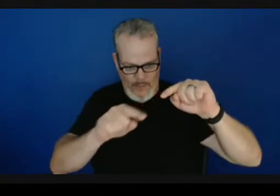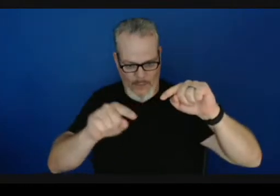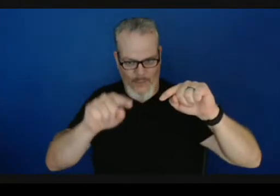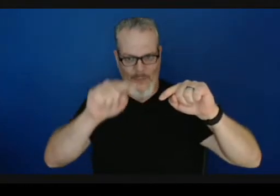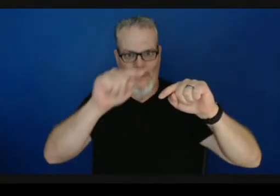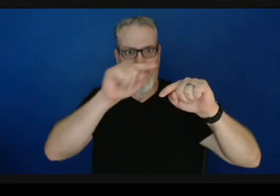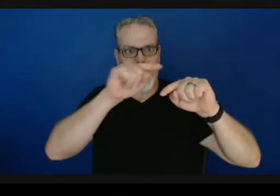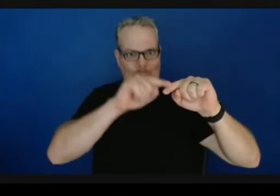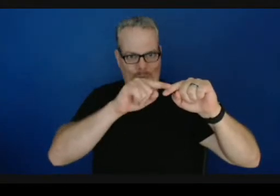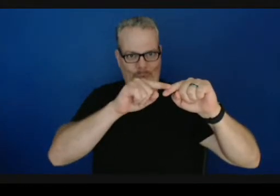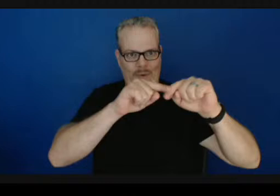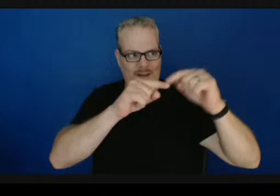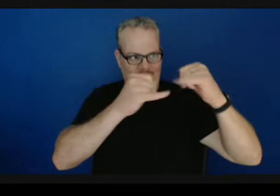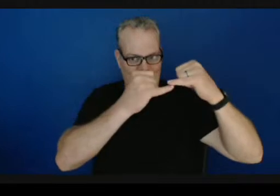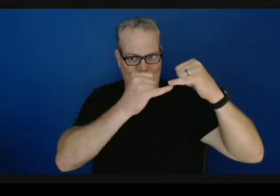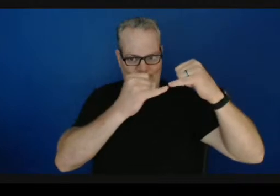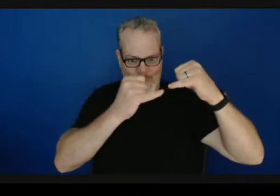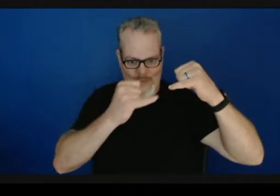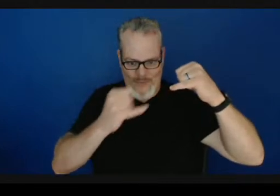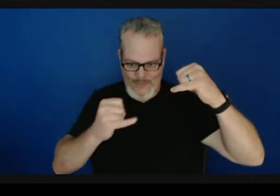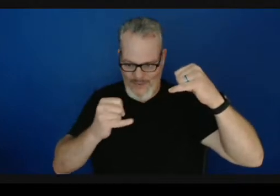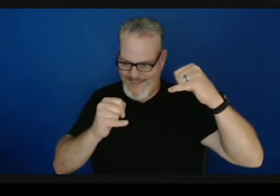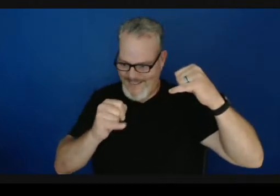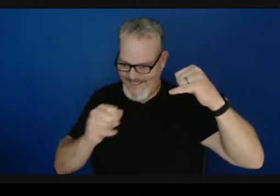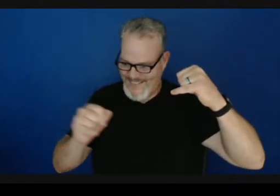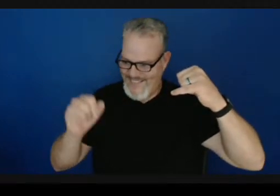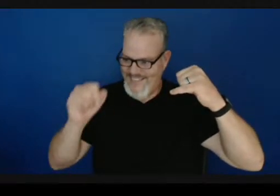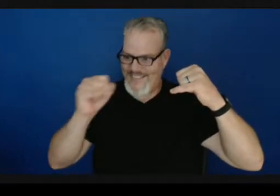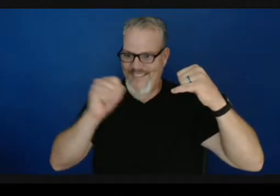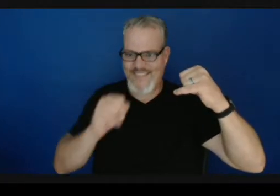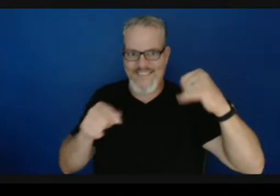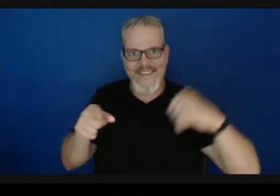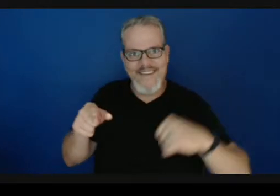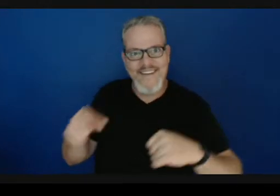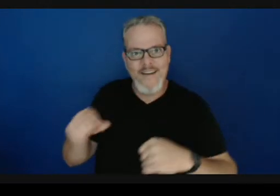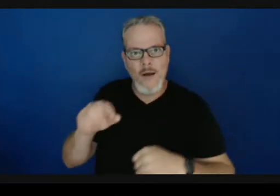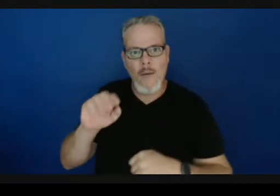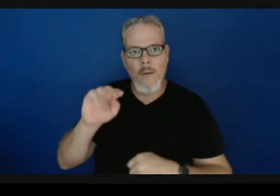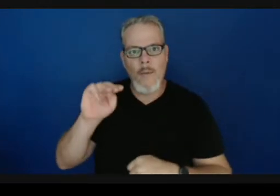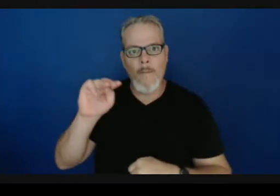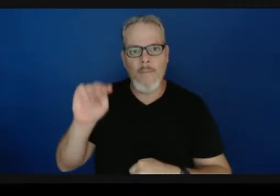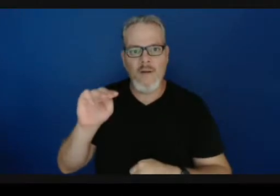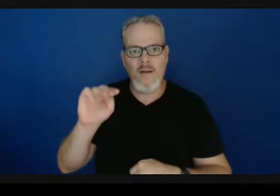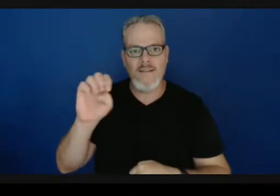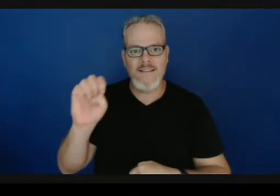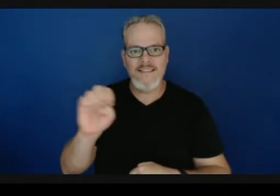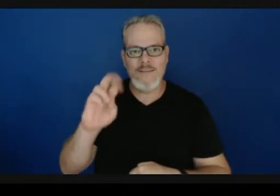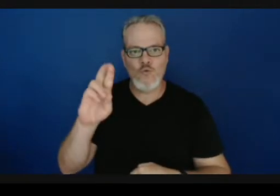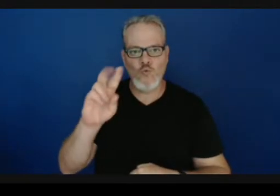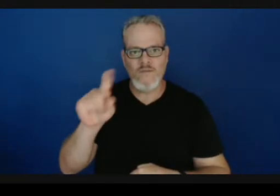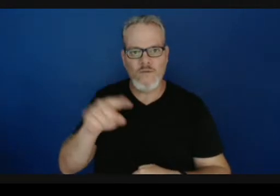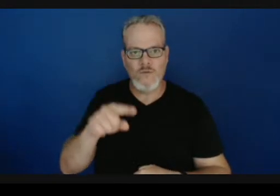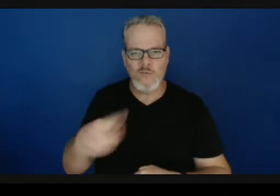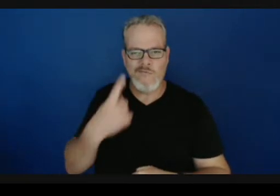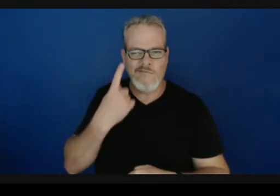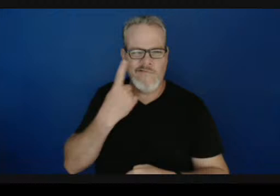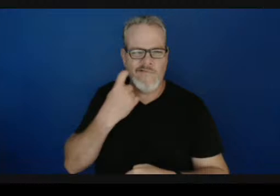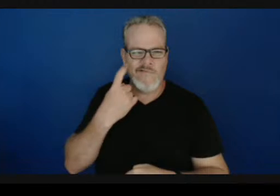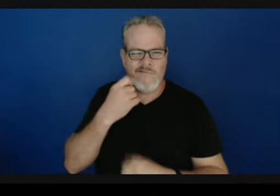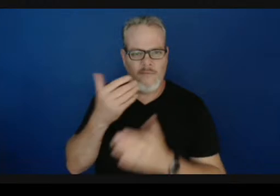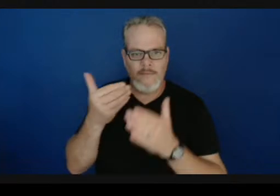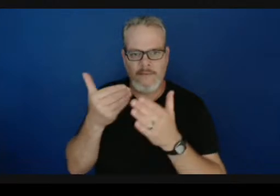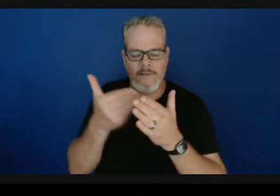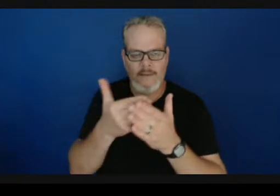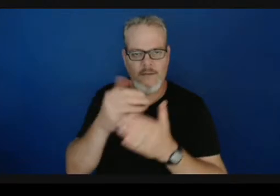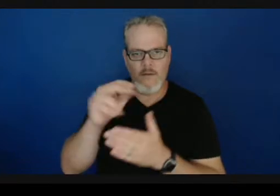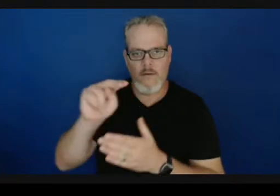summit to the Middle East Rift Zone, where we had our most recent eruption site near Nāpau crater. So these